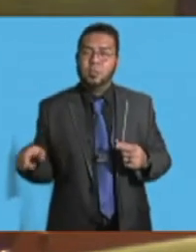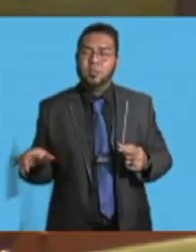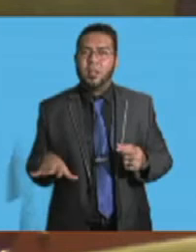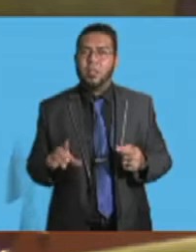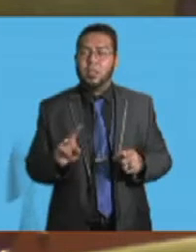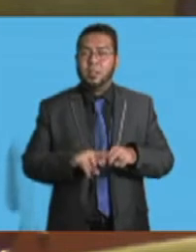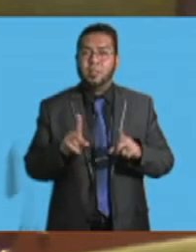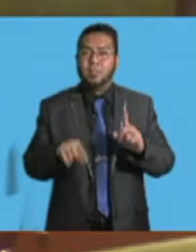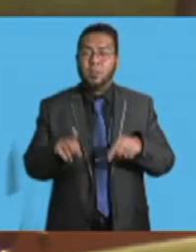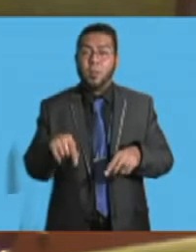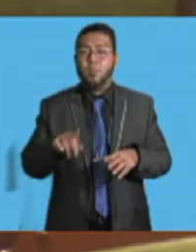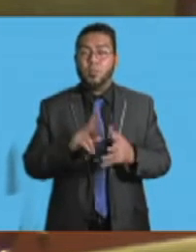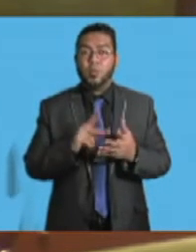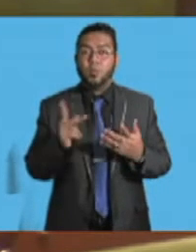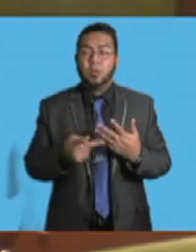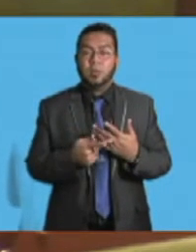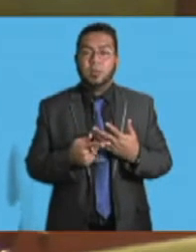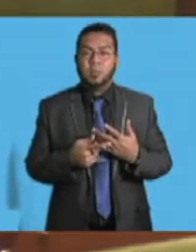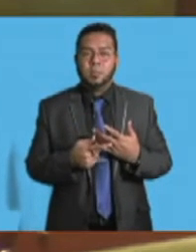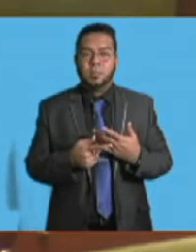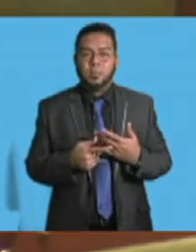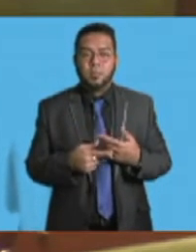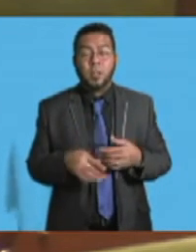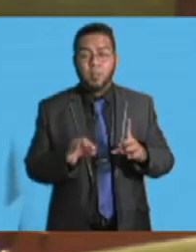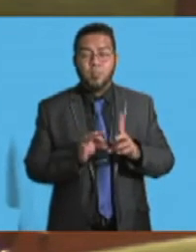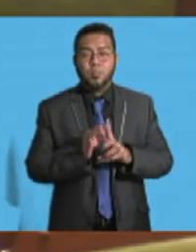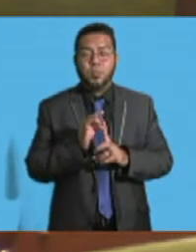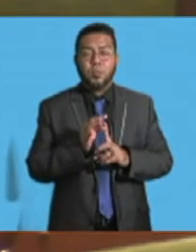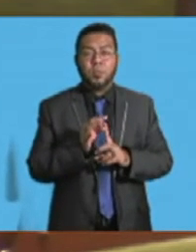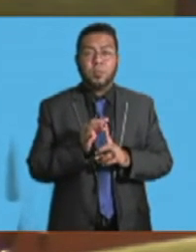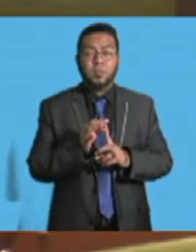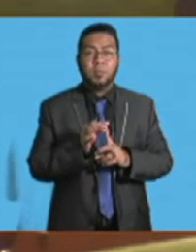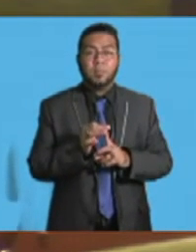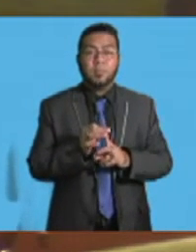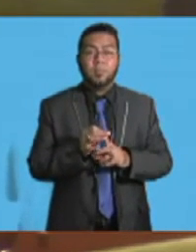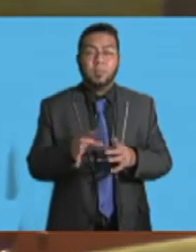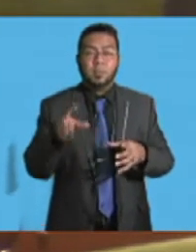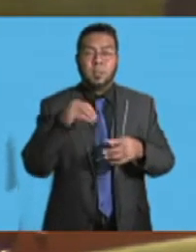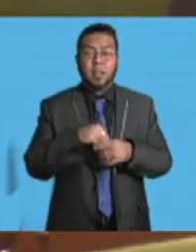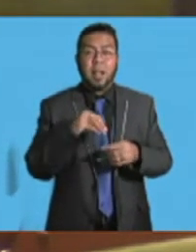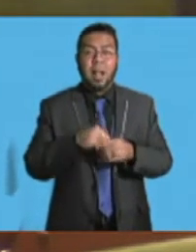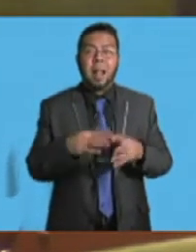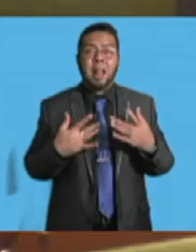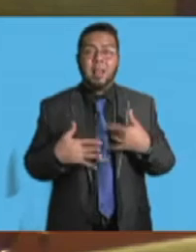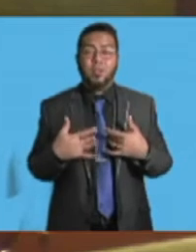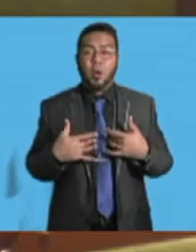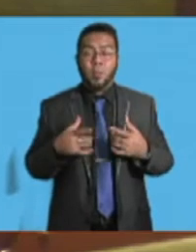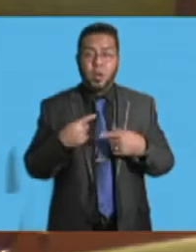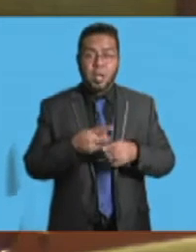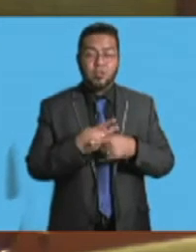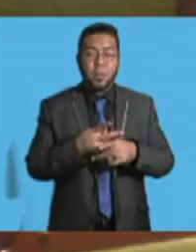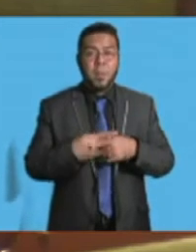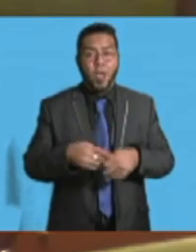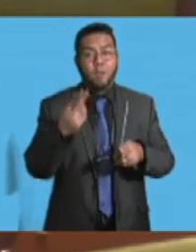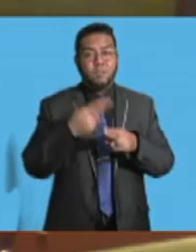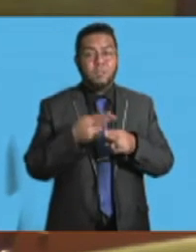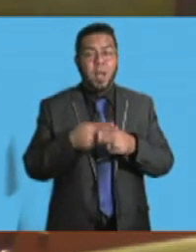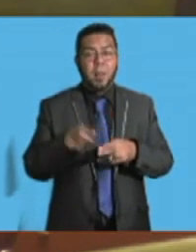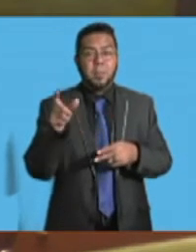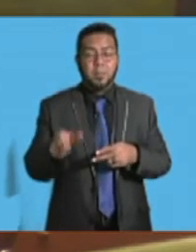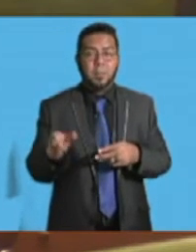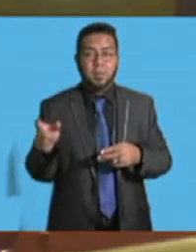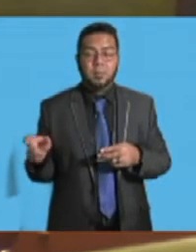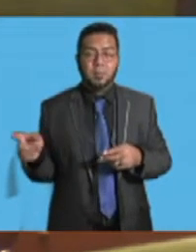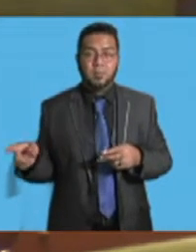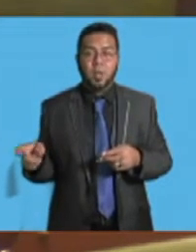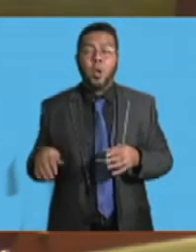range of programs that address challenges in crop and livestock production faced by our farmers. This is in terms of crop and livestock